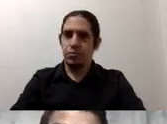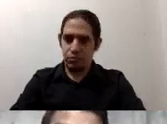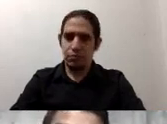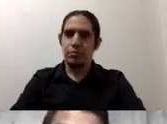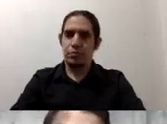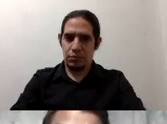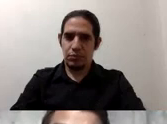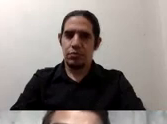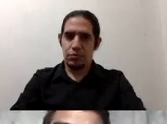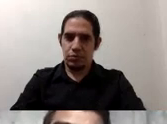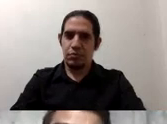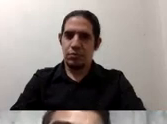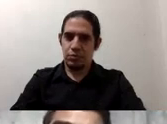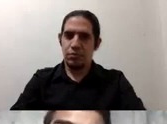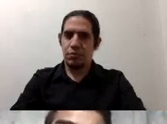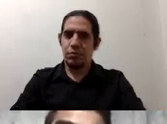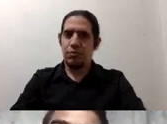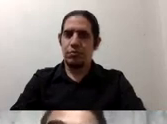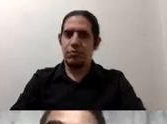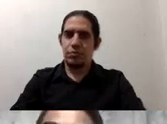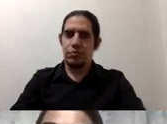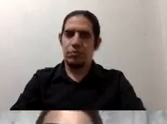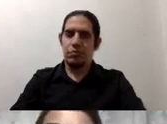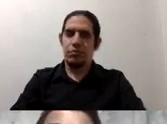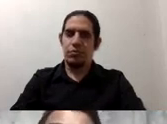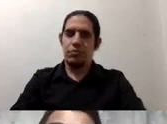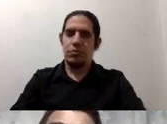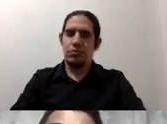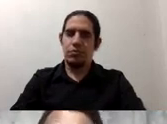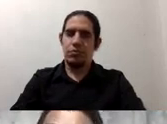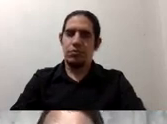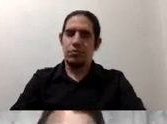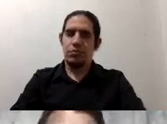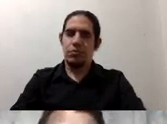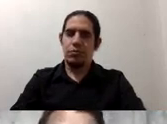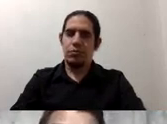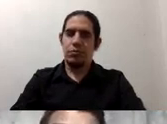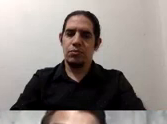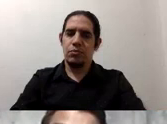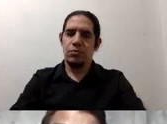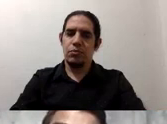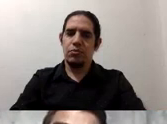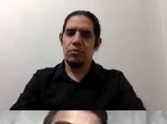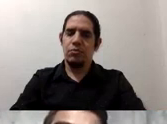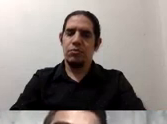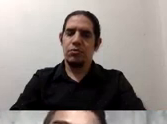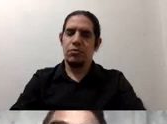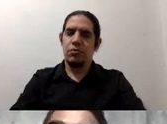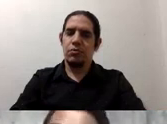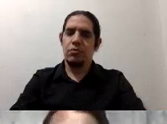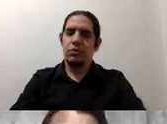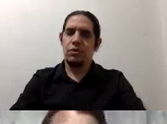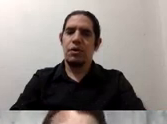English. They highlighted, both of them highlighted that it has been meaningful to learn this type of English, and their perceptions and attitudes